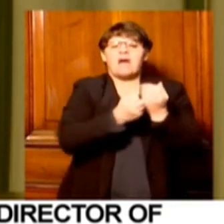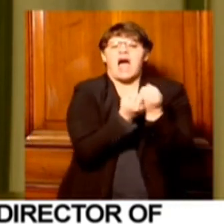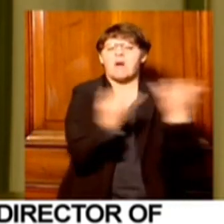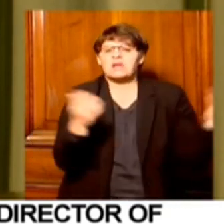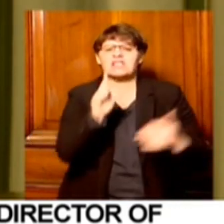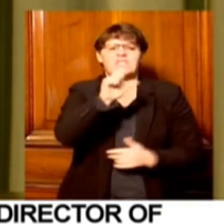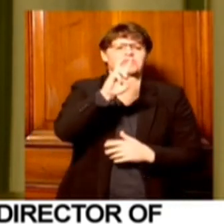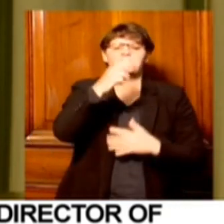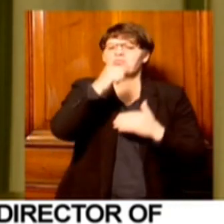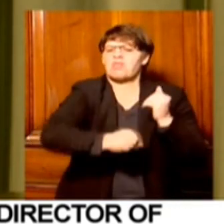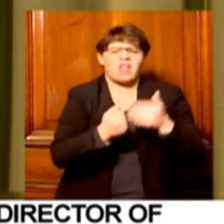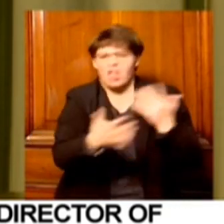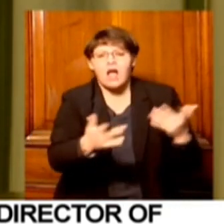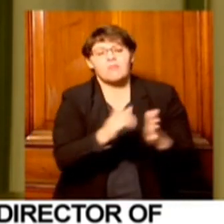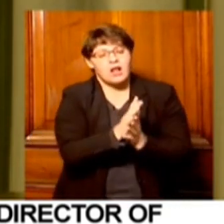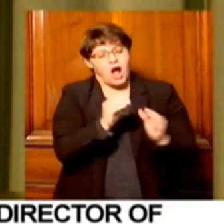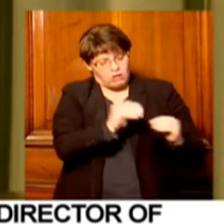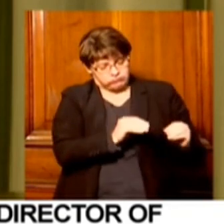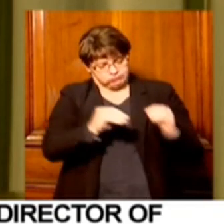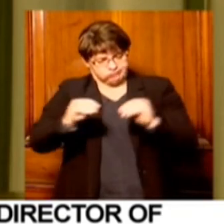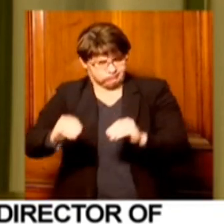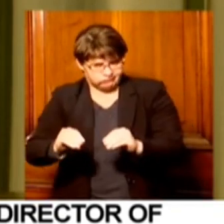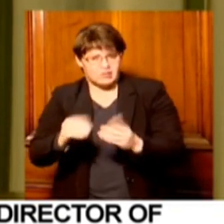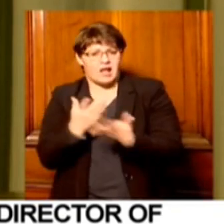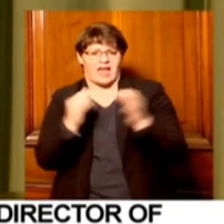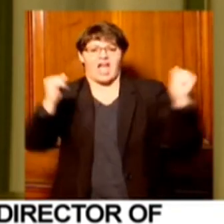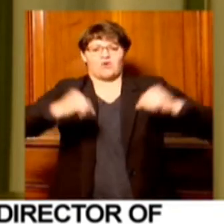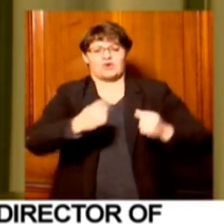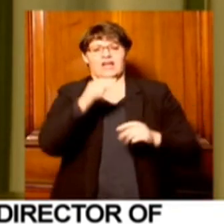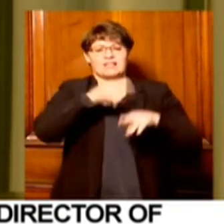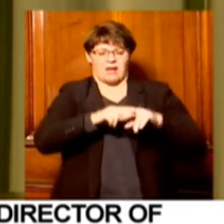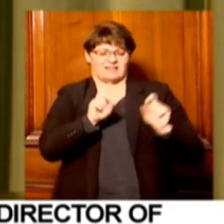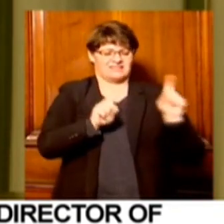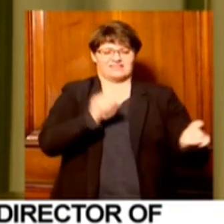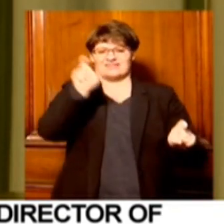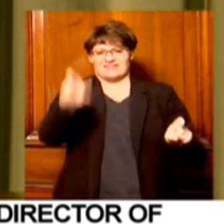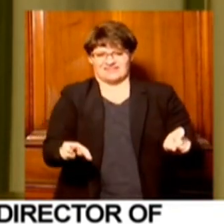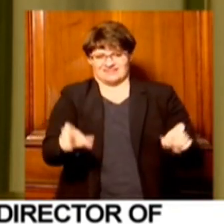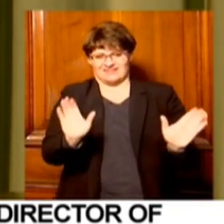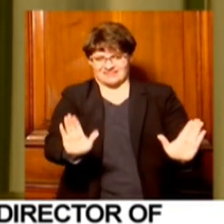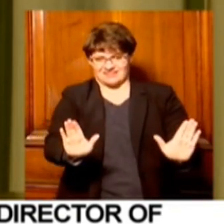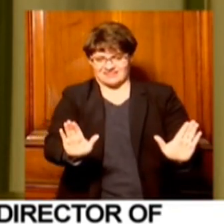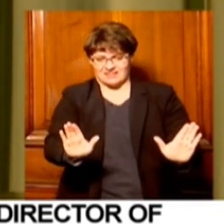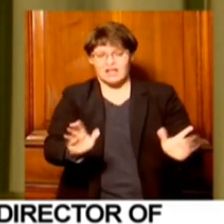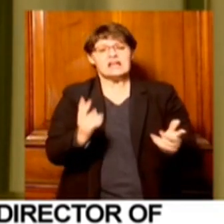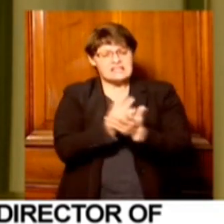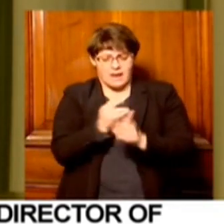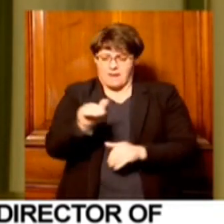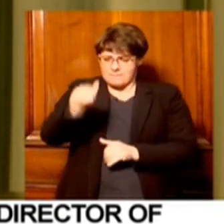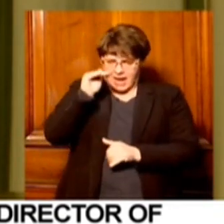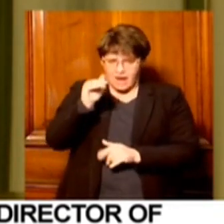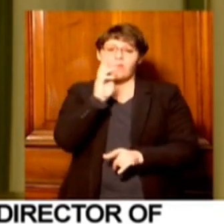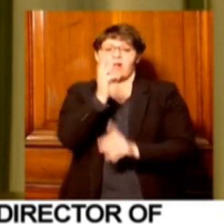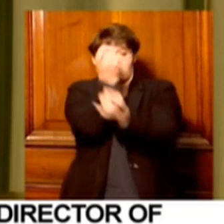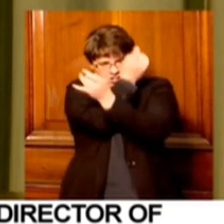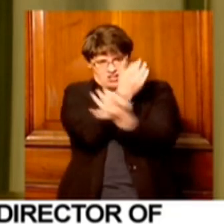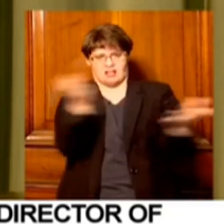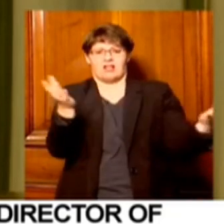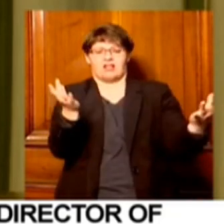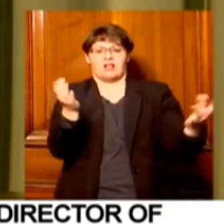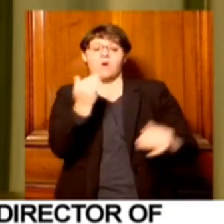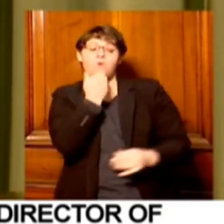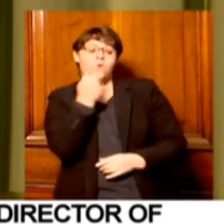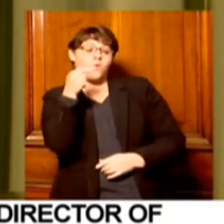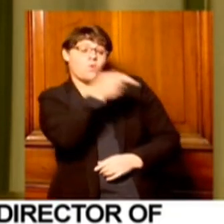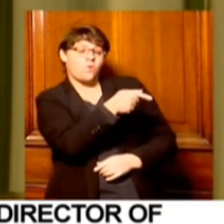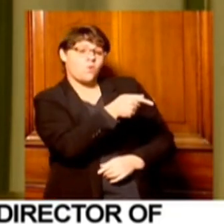individual borrowers. The banks will also in due course communicate their decisions to the